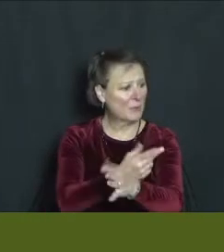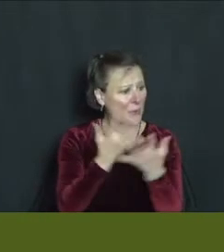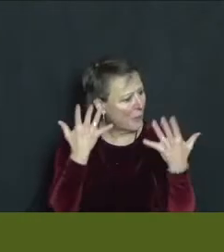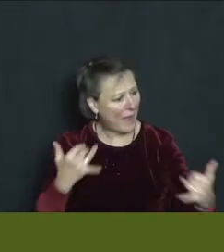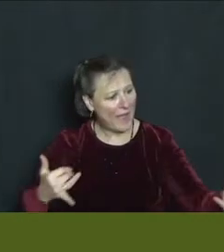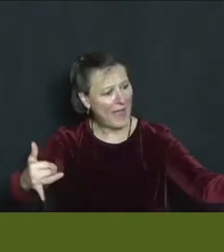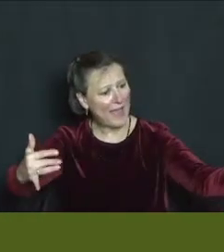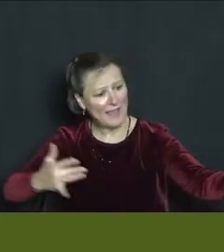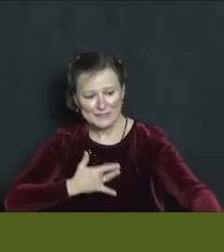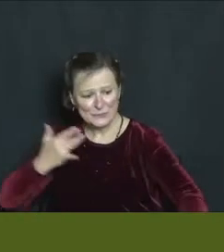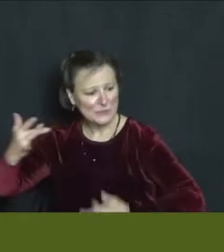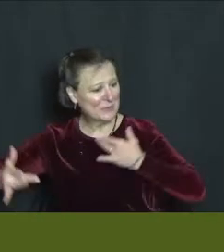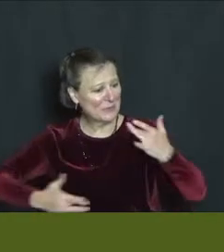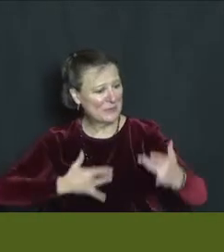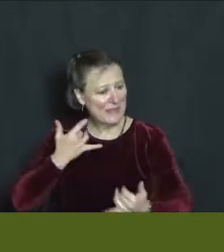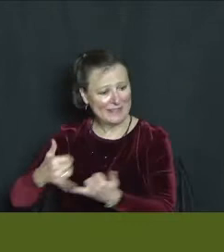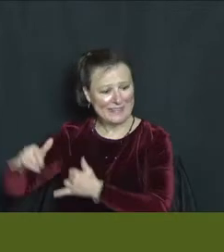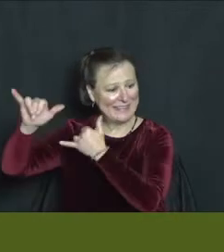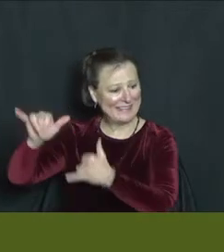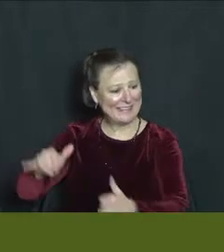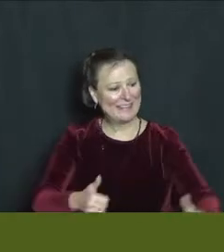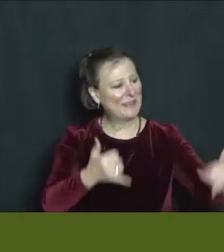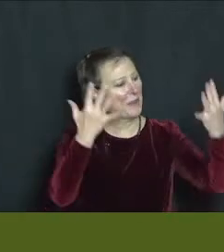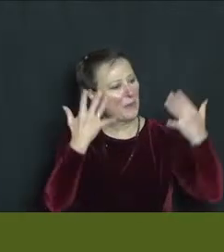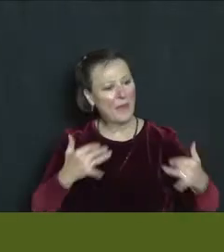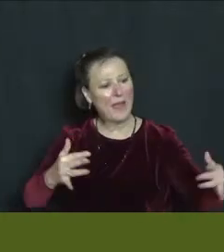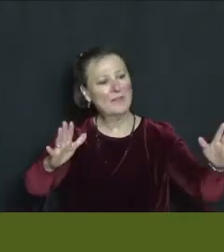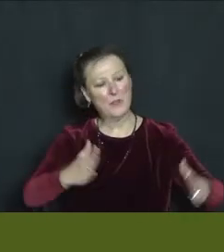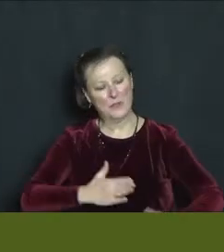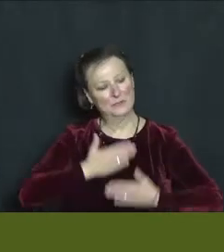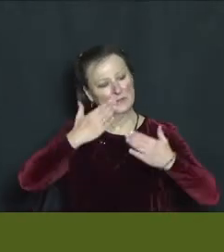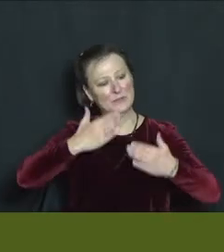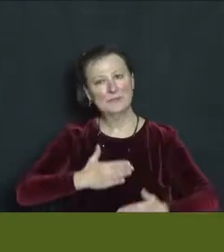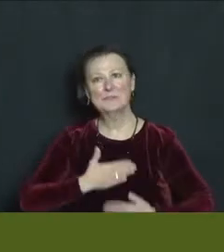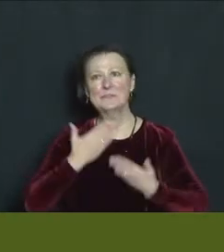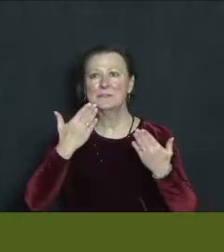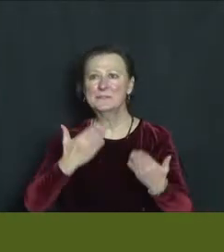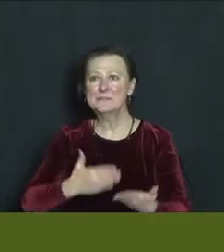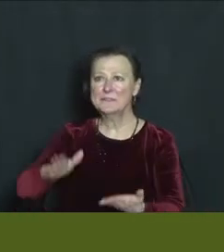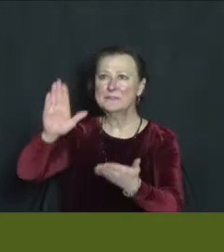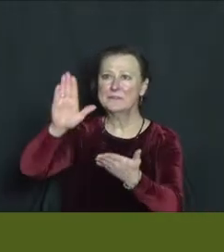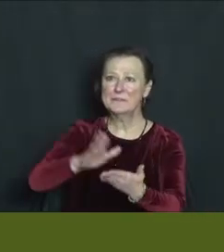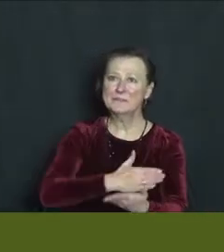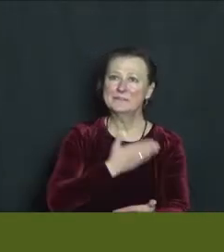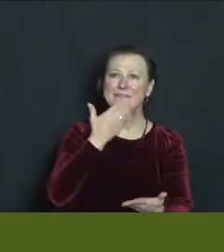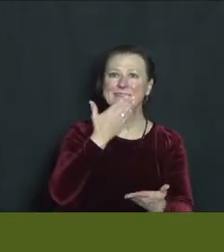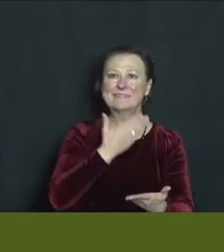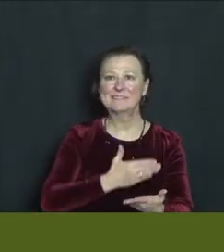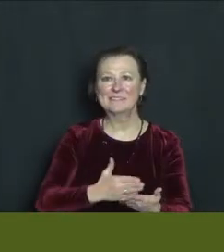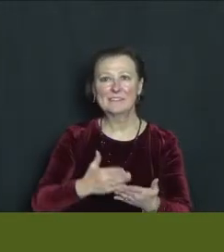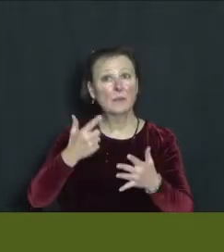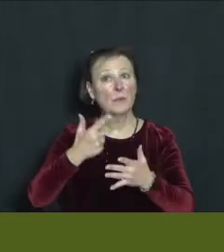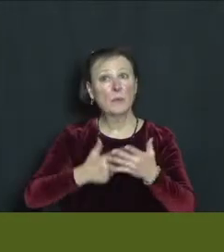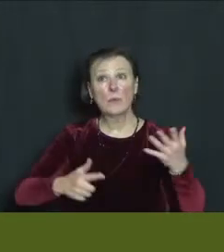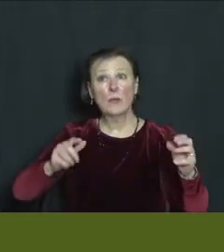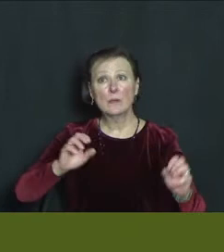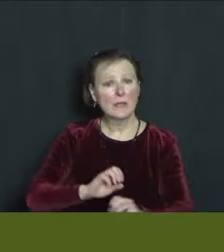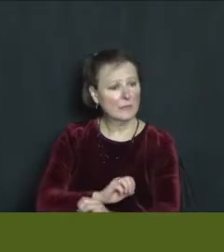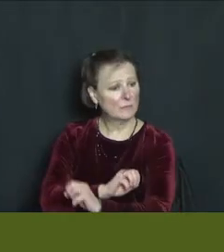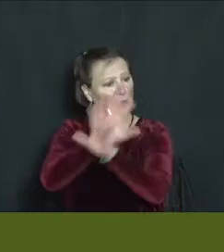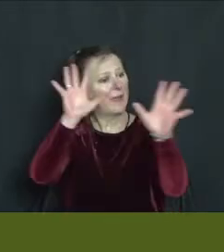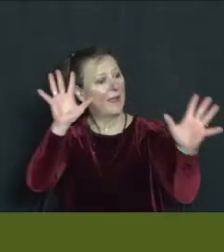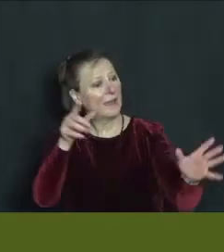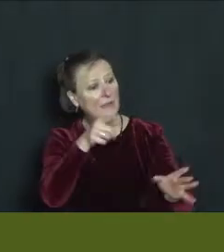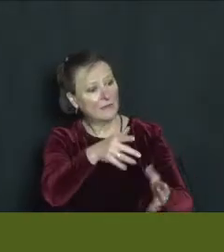Shepherds, why this jubilee? Why these songs of happy cheer? What